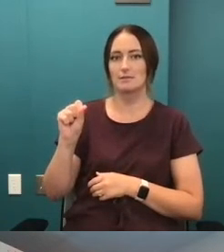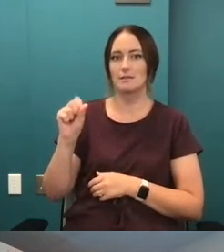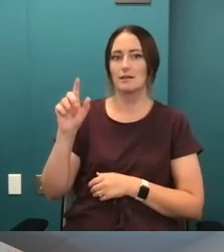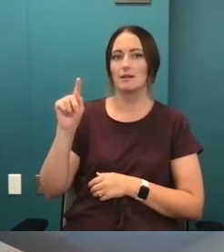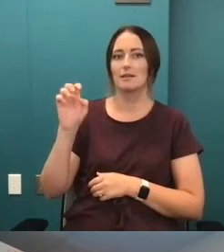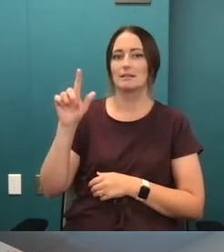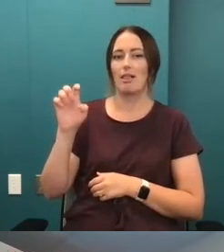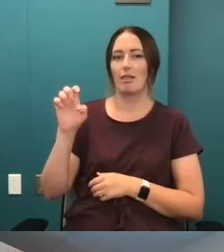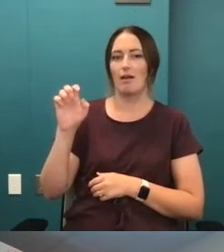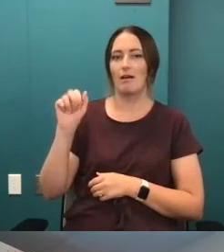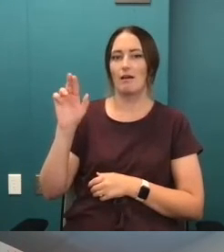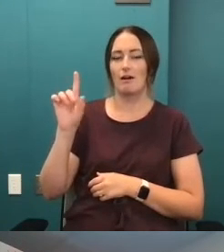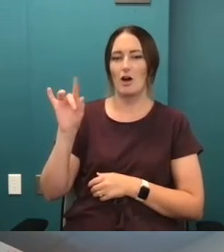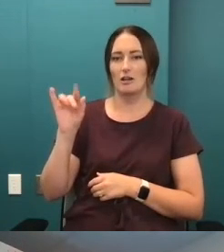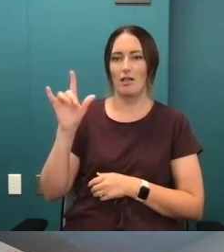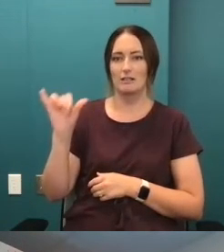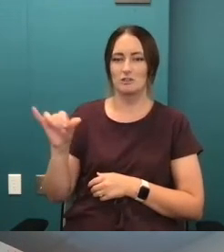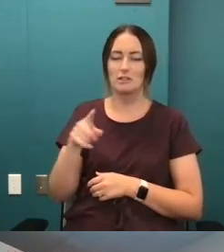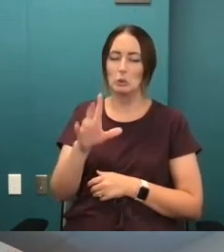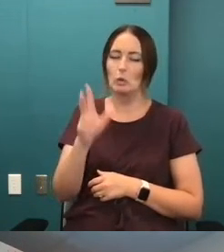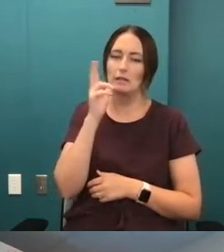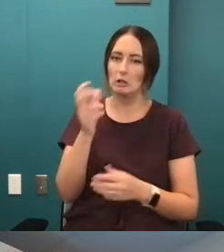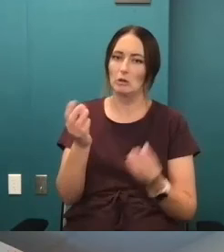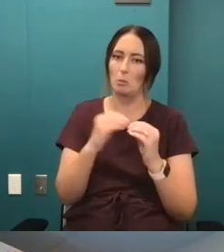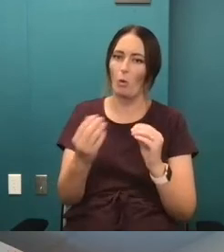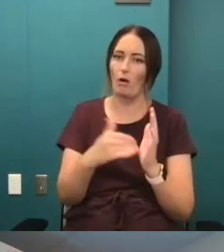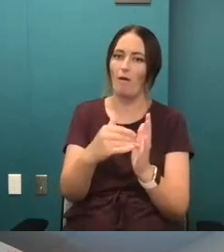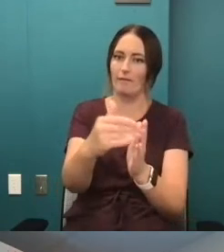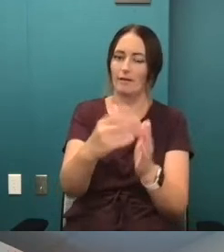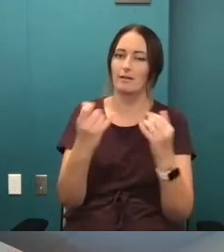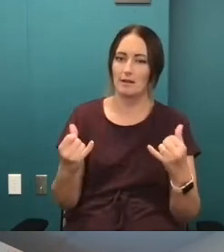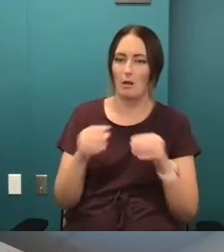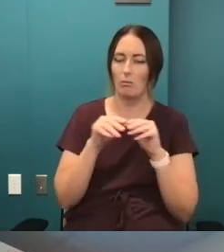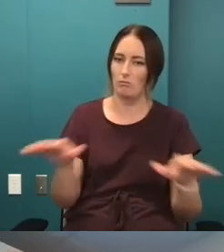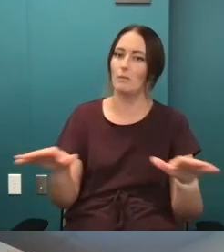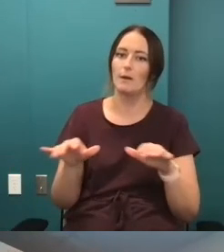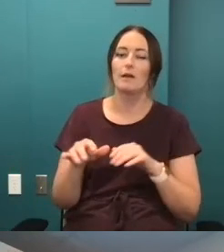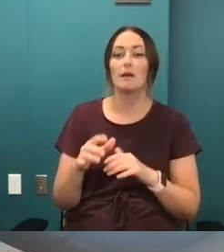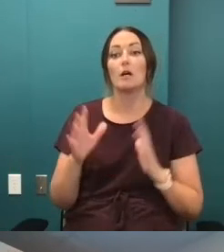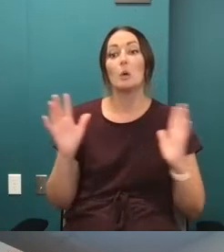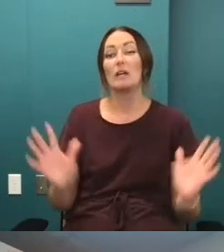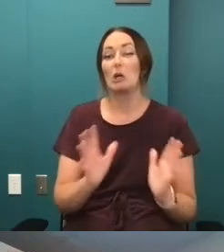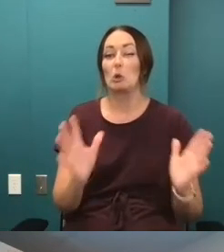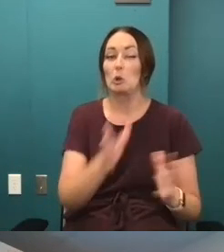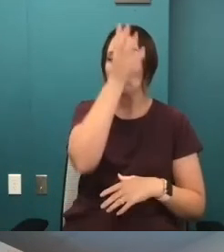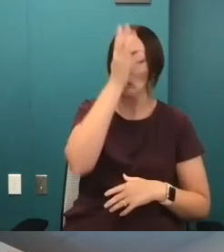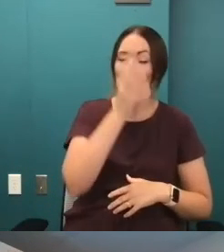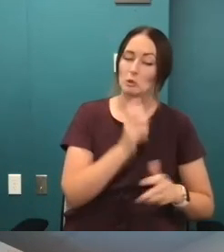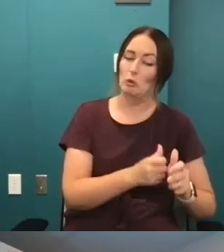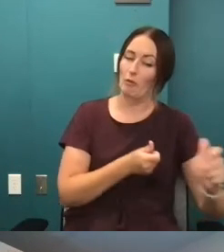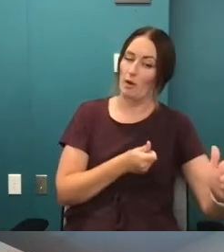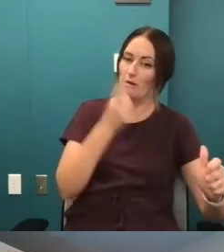lot more people talk about that. We try to encourage parents to stay away from that for